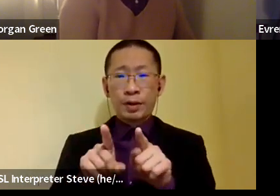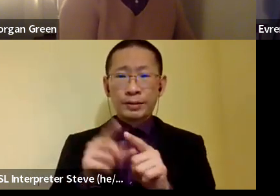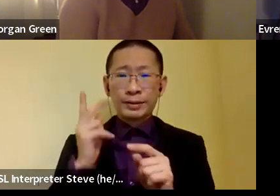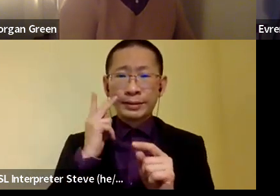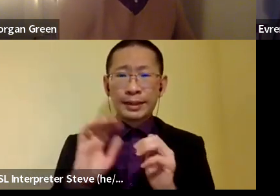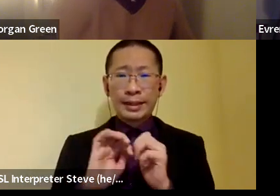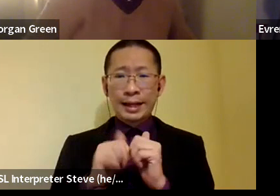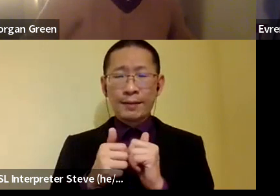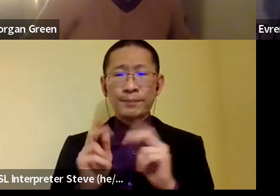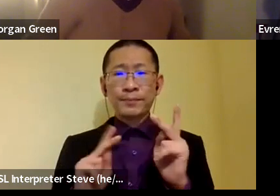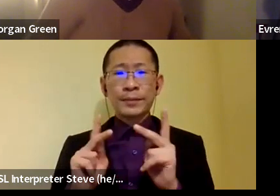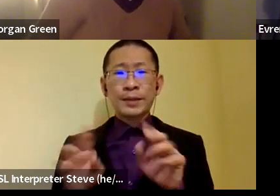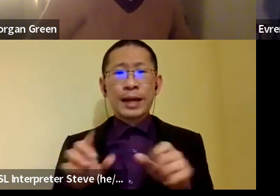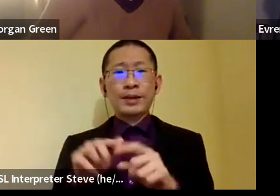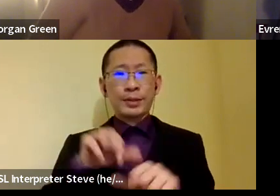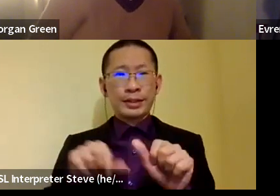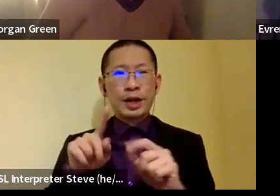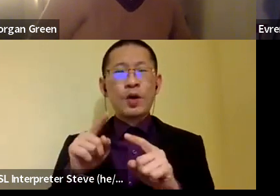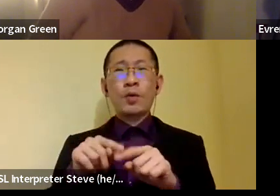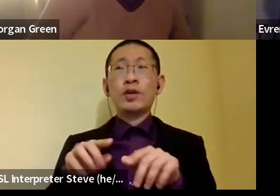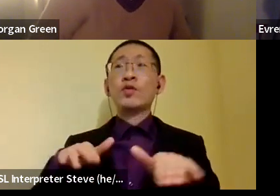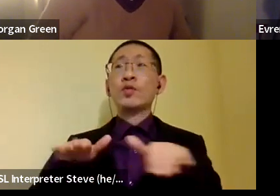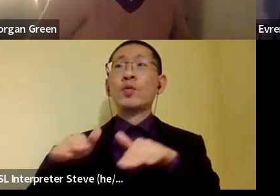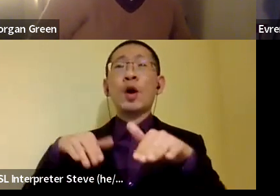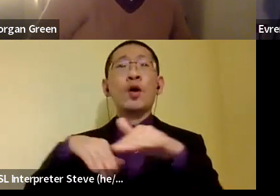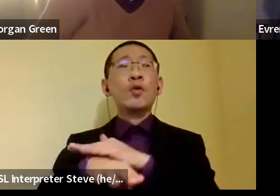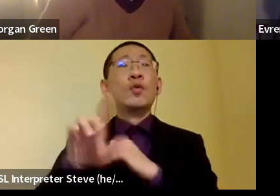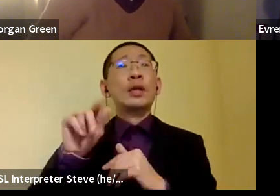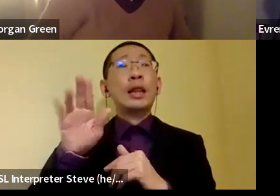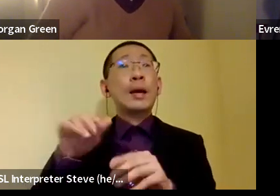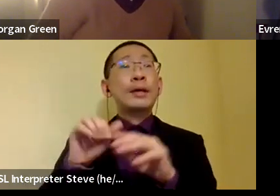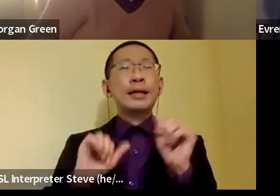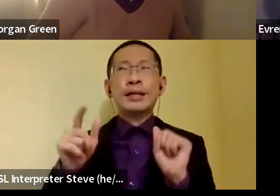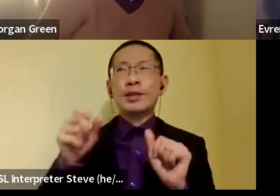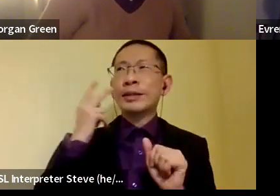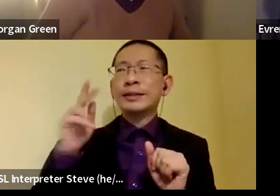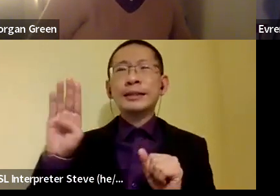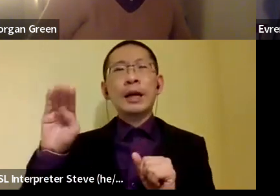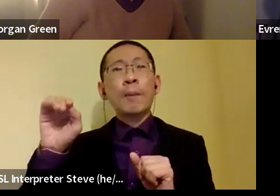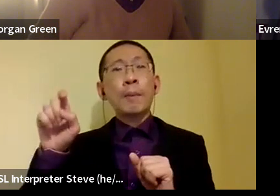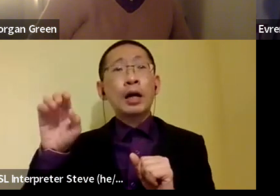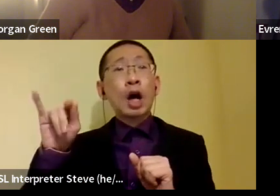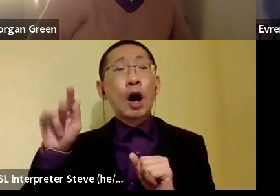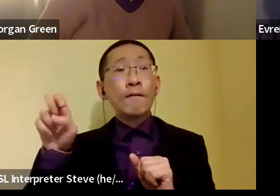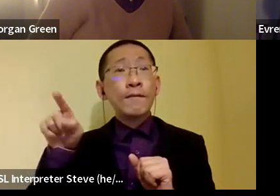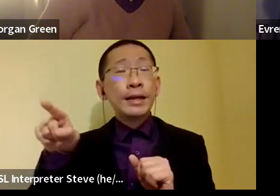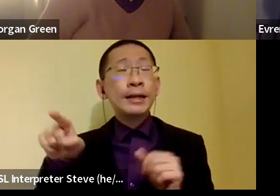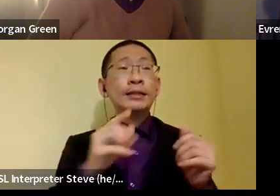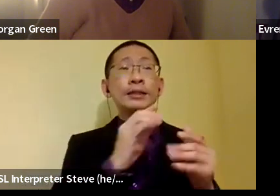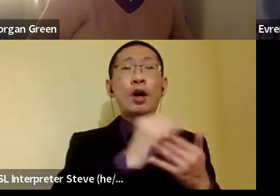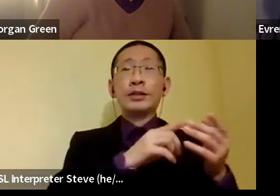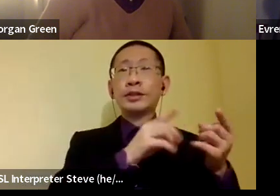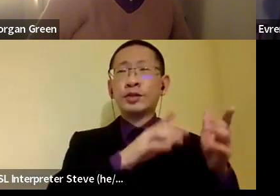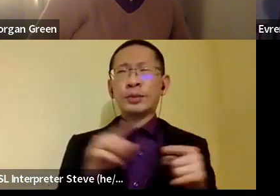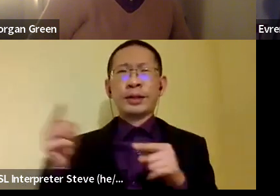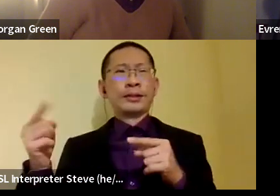how people treat each other. When you walk through a lobby of a theater, you can see an exchange between box office and an artistic director,